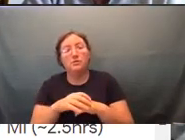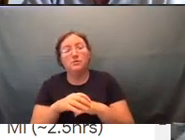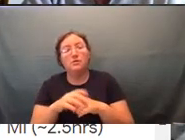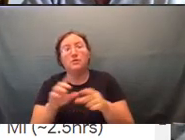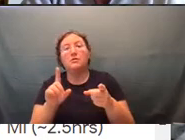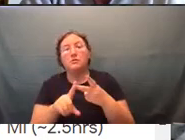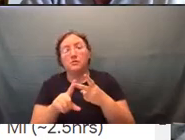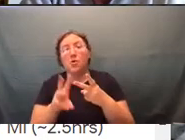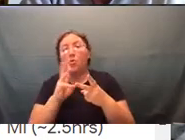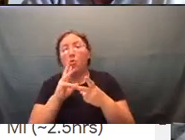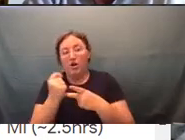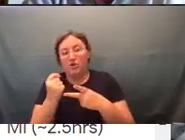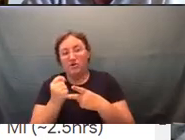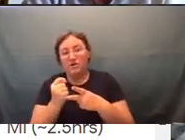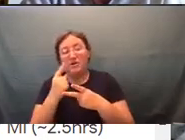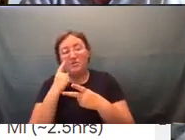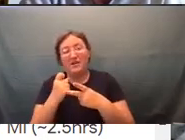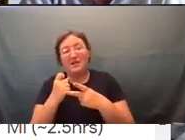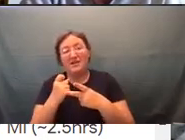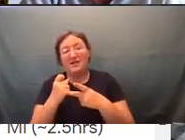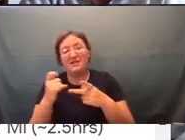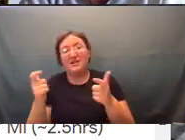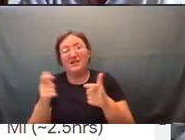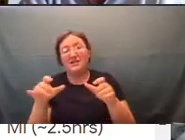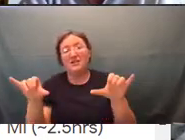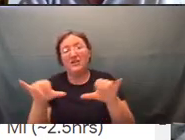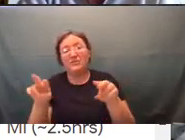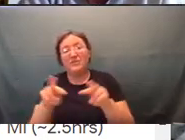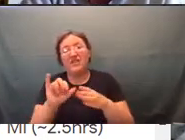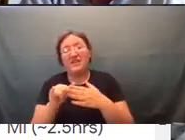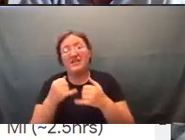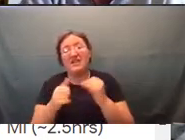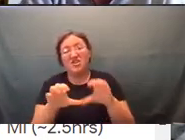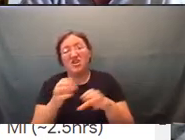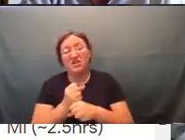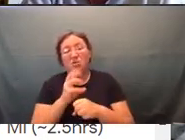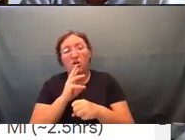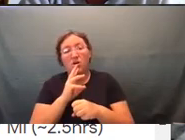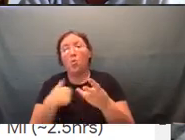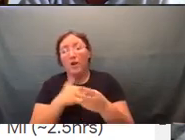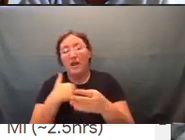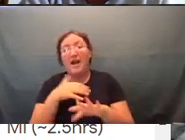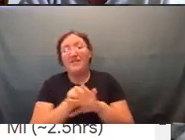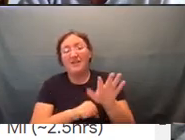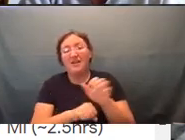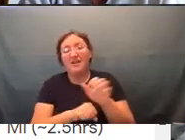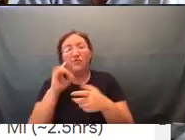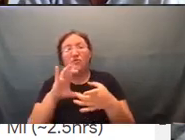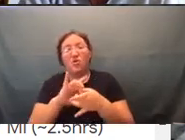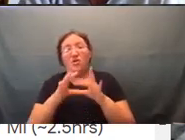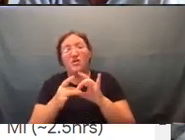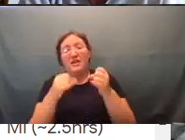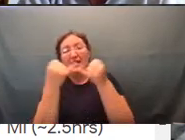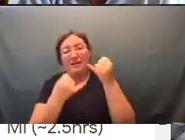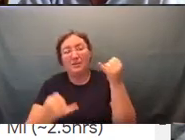water treatment because we're coming up on Little Yosemite Valley, our last chance. We have gloves for the cables, and we have